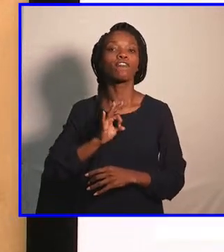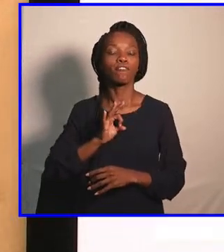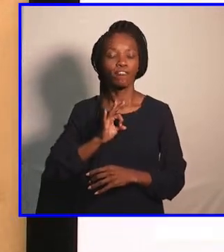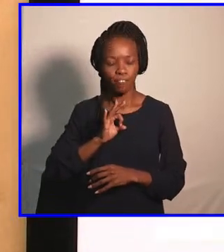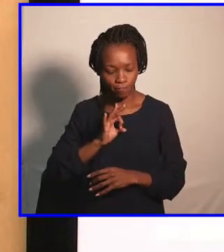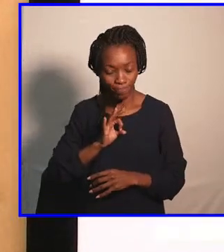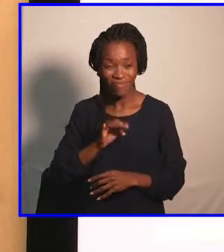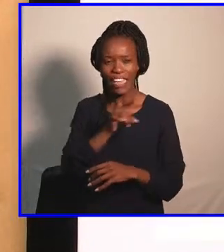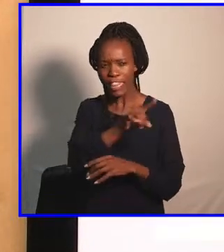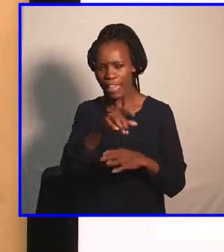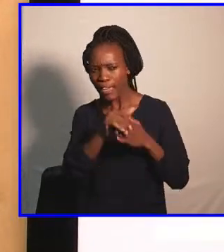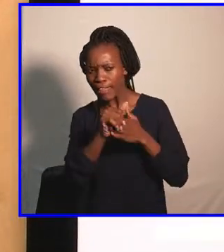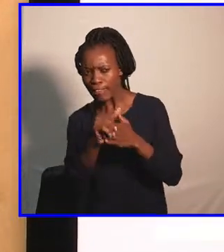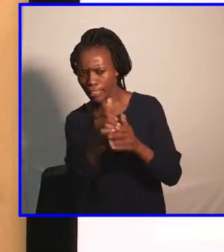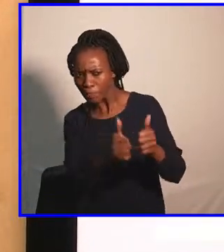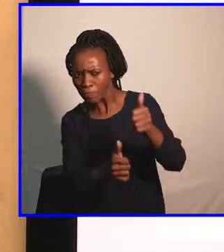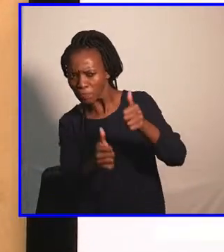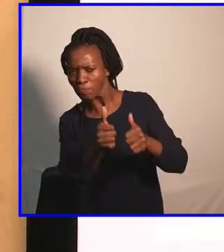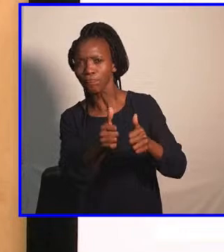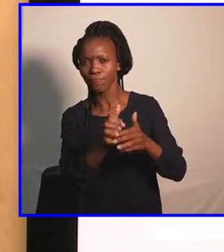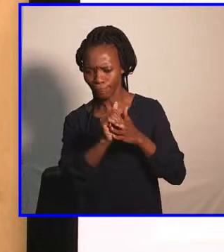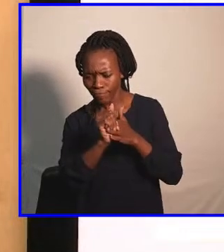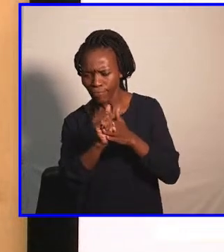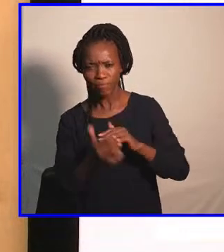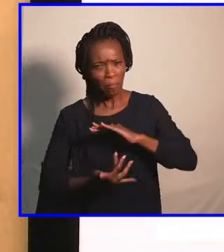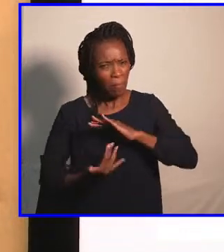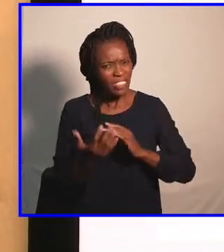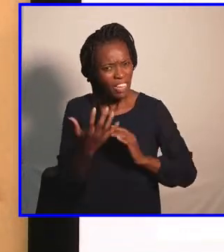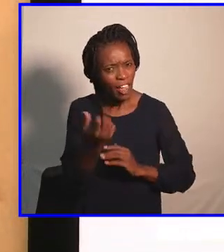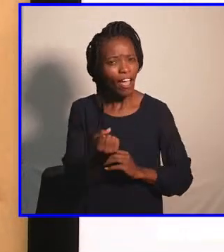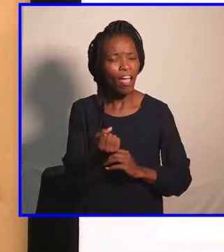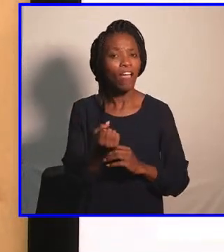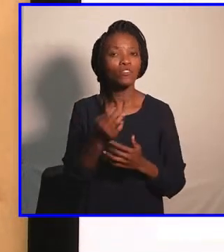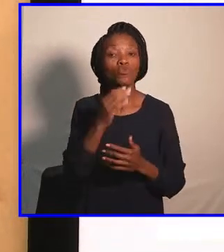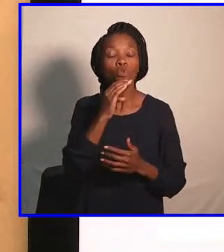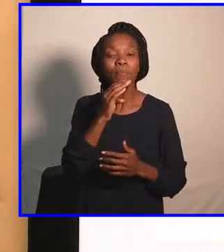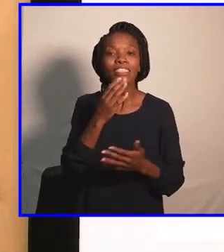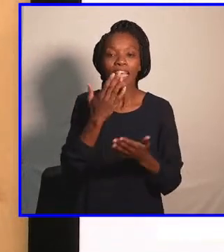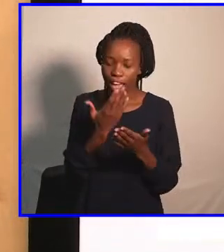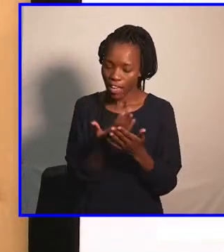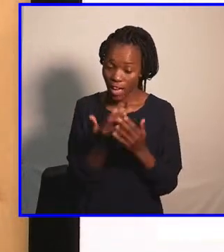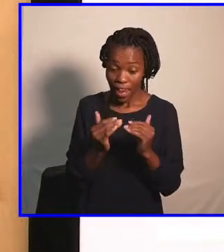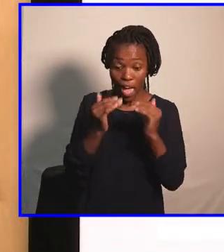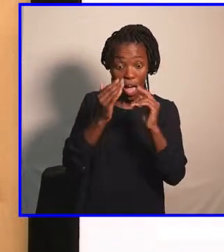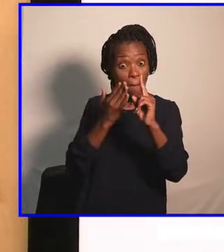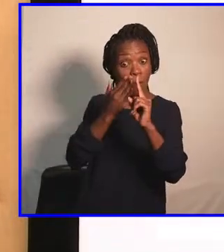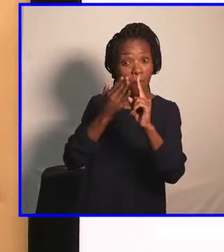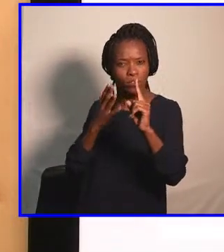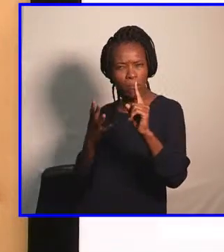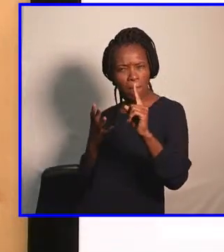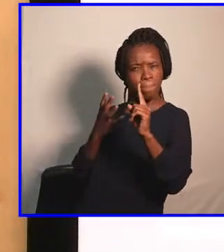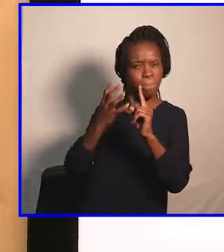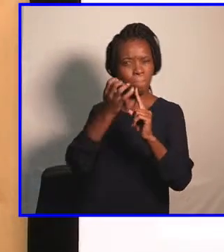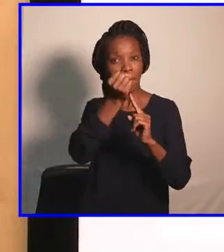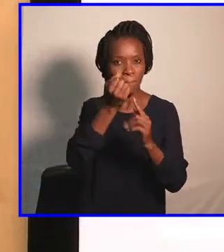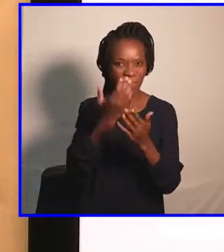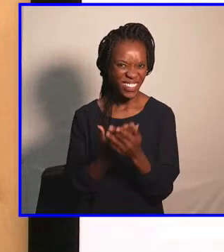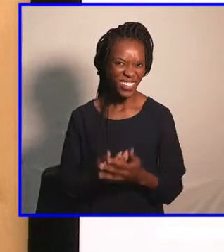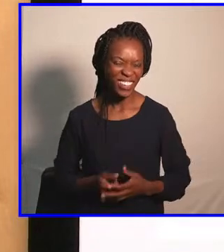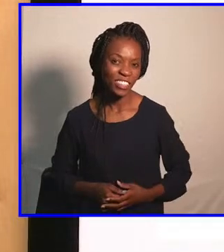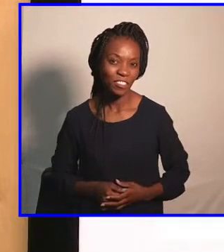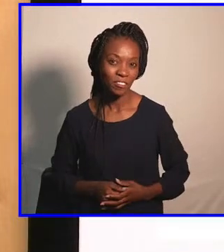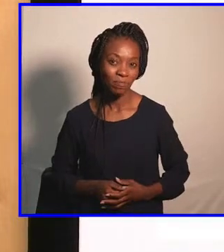the leadership, to bring to life the higher purpose that I referred to earlier.